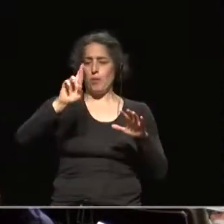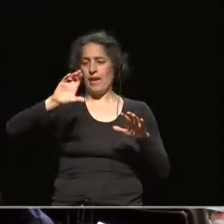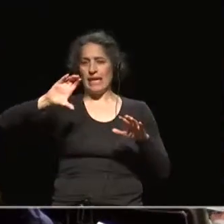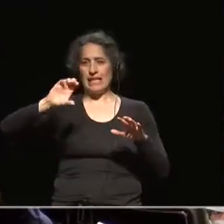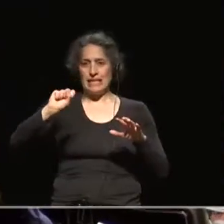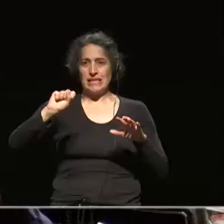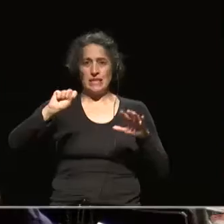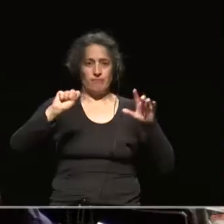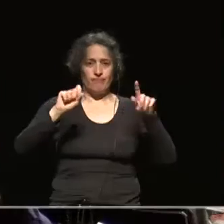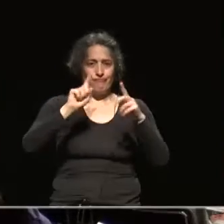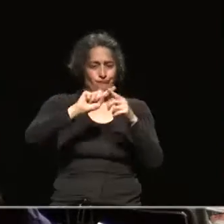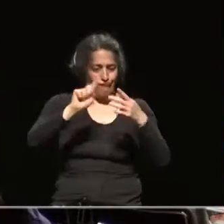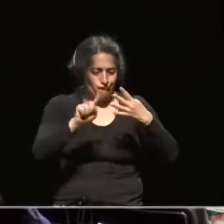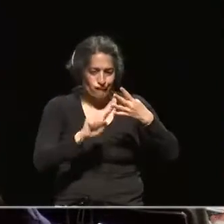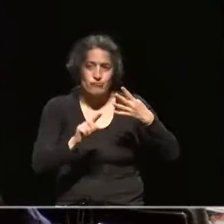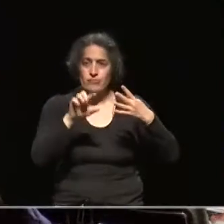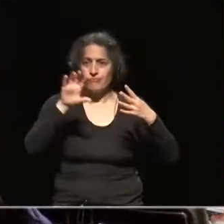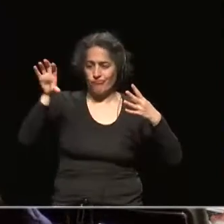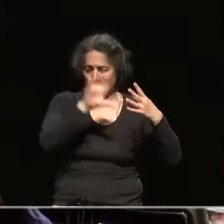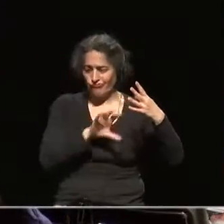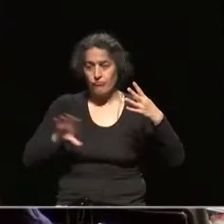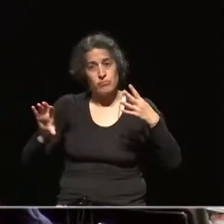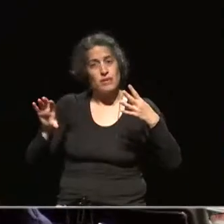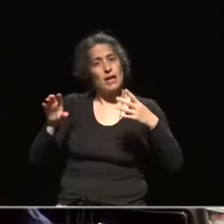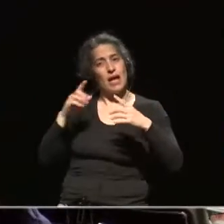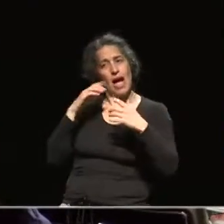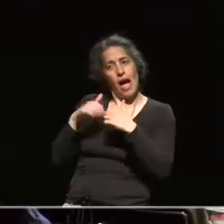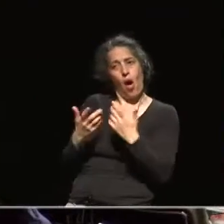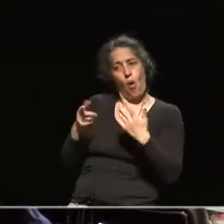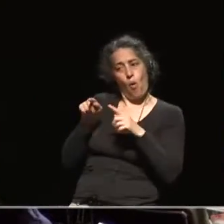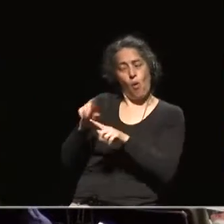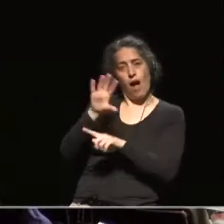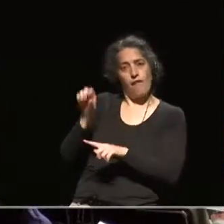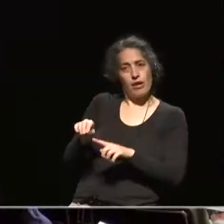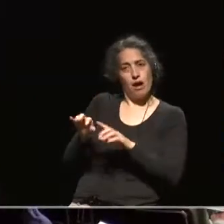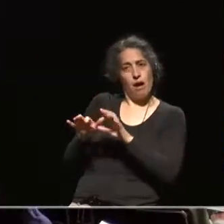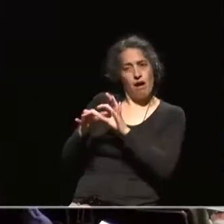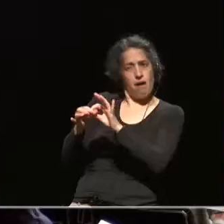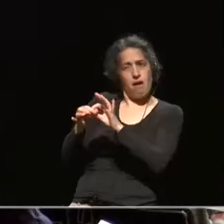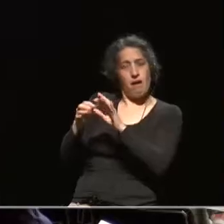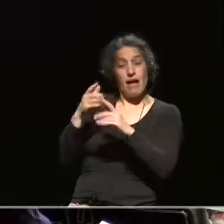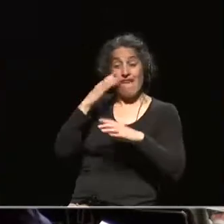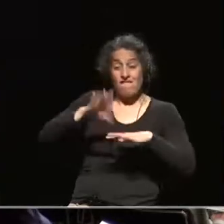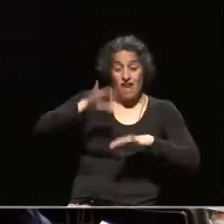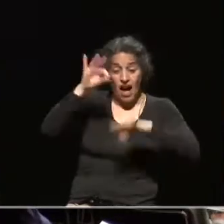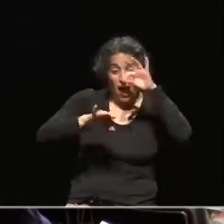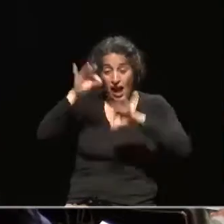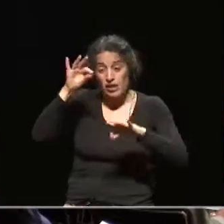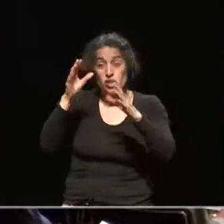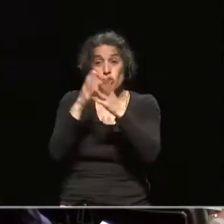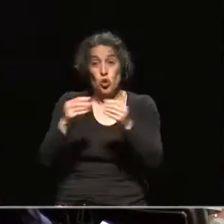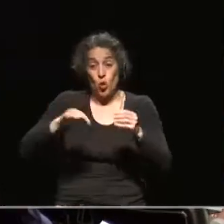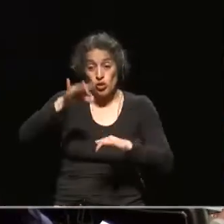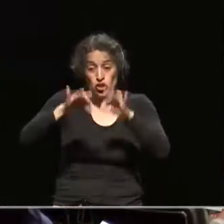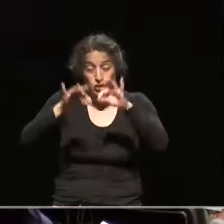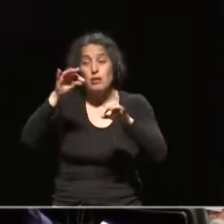answered those two questions, then I think we would indeed be able to find solutions to fight corruption effectively. Thank you. So